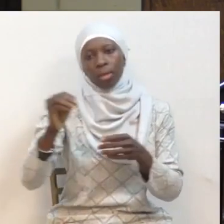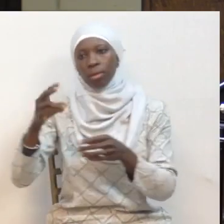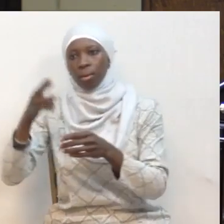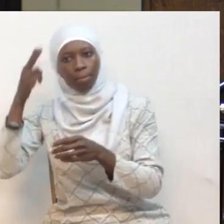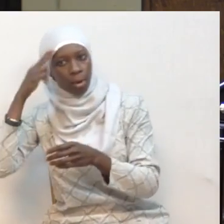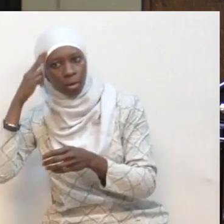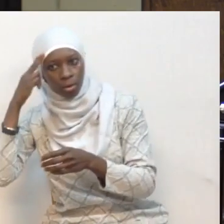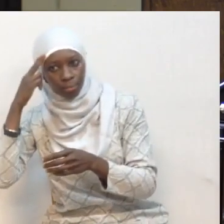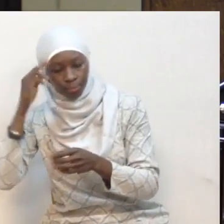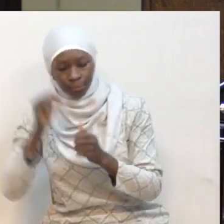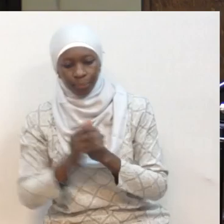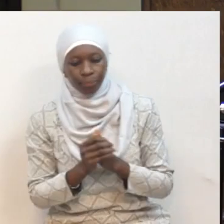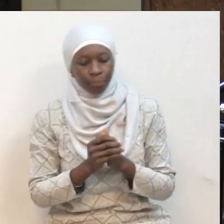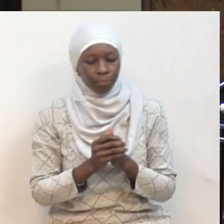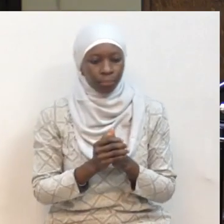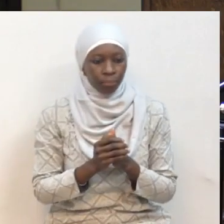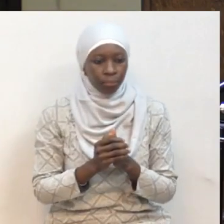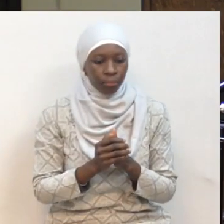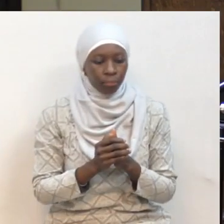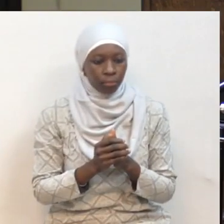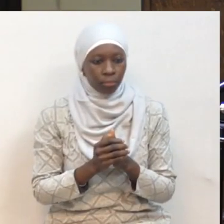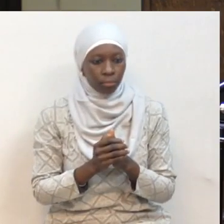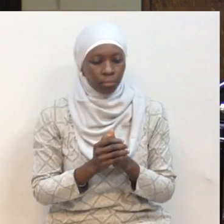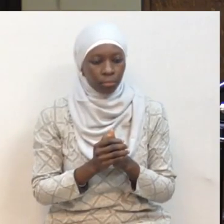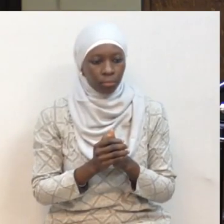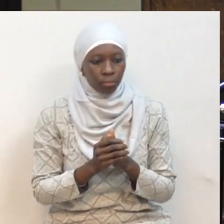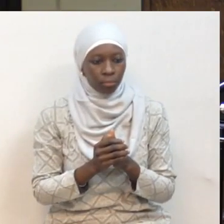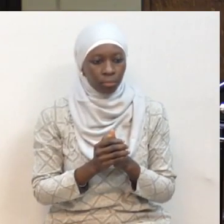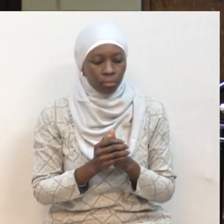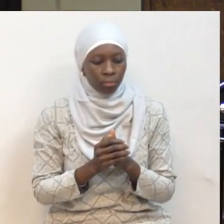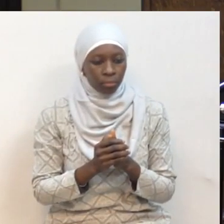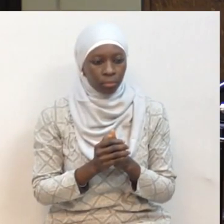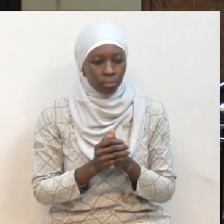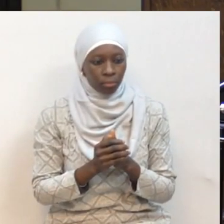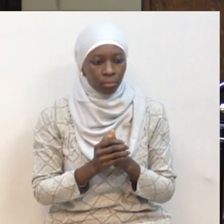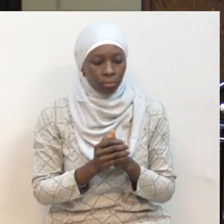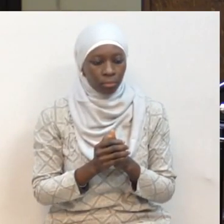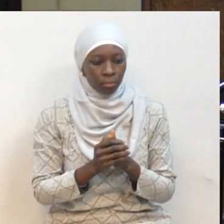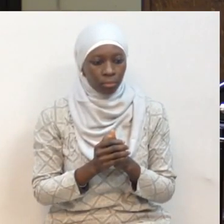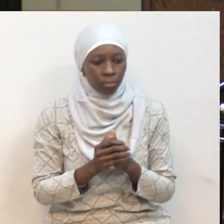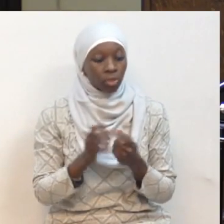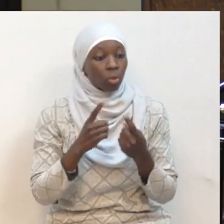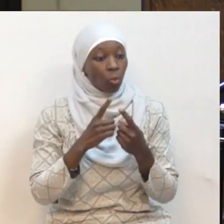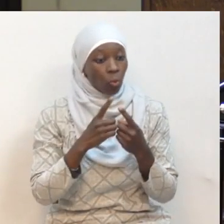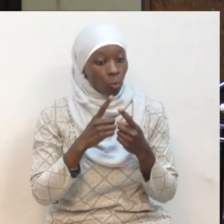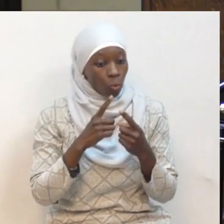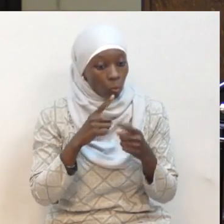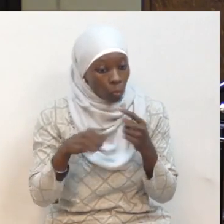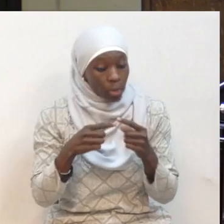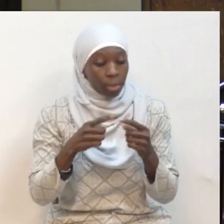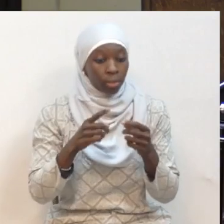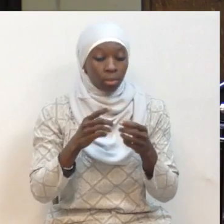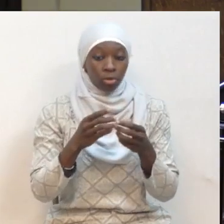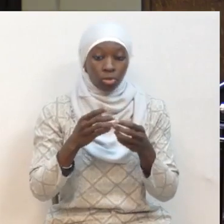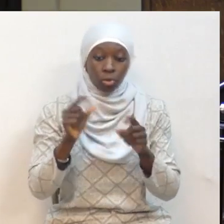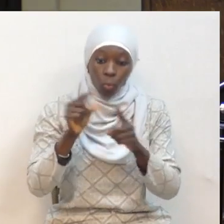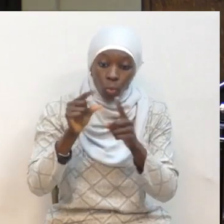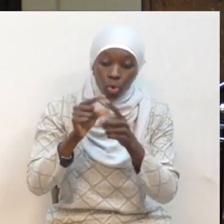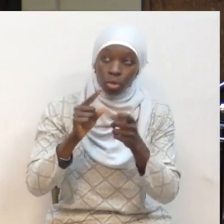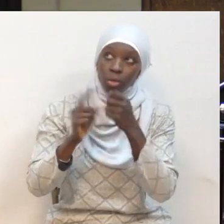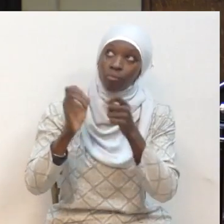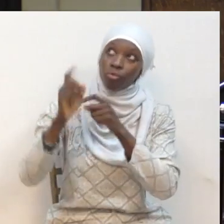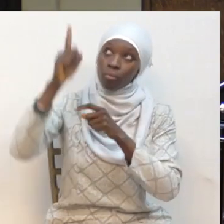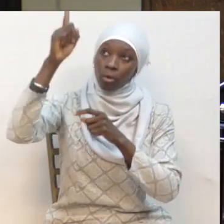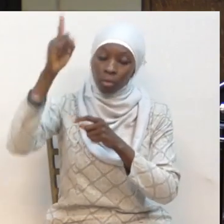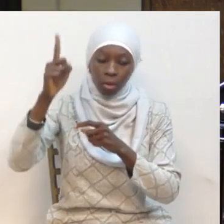Prophet did not pay much attention to the shura. But I want just to highlight